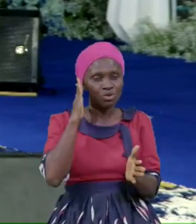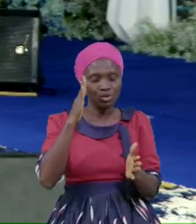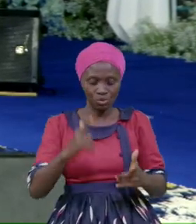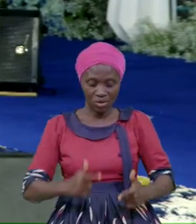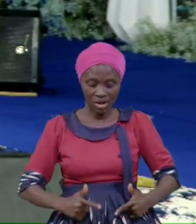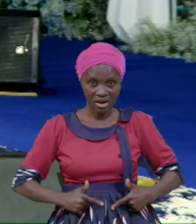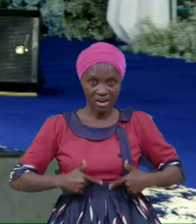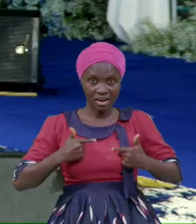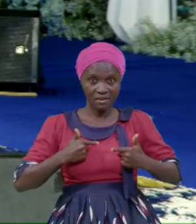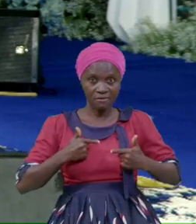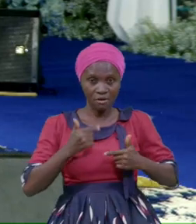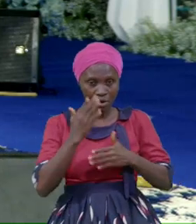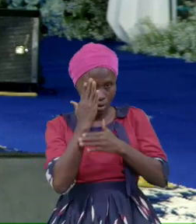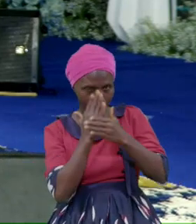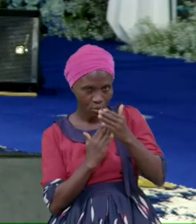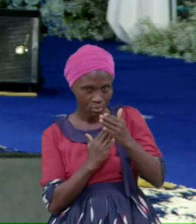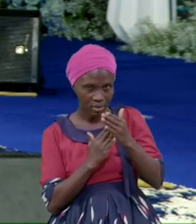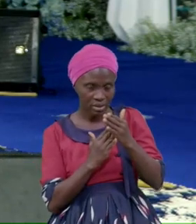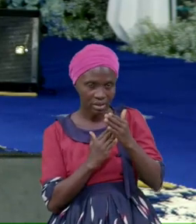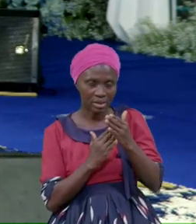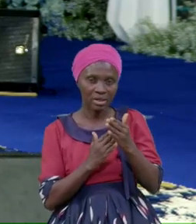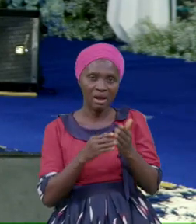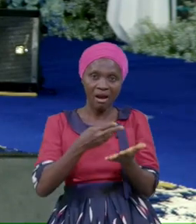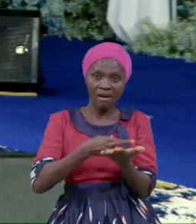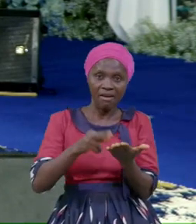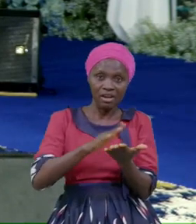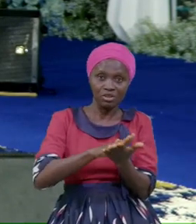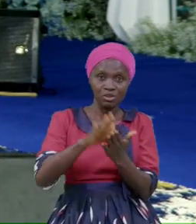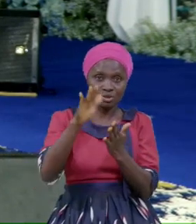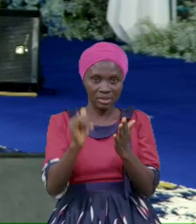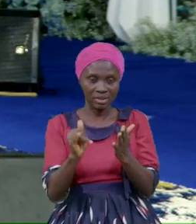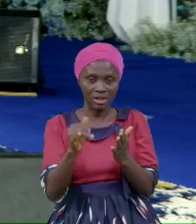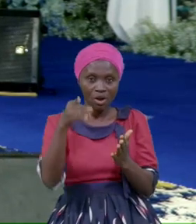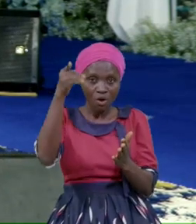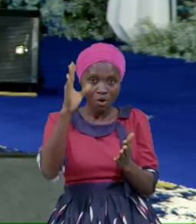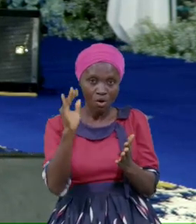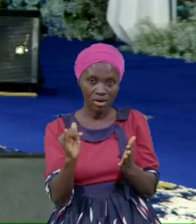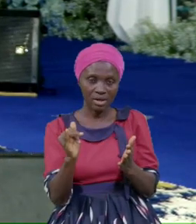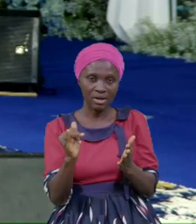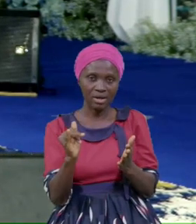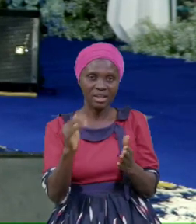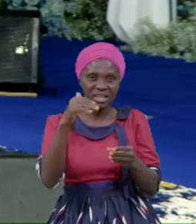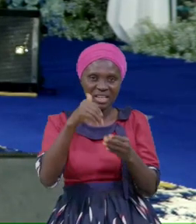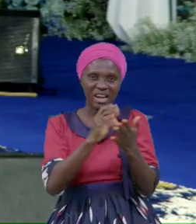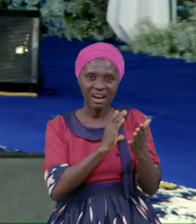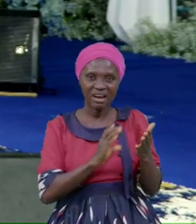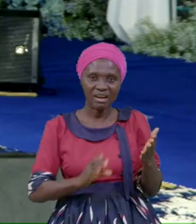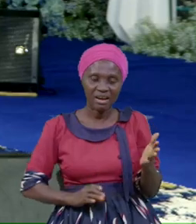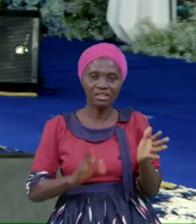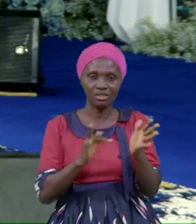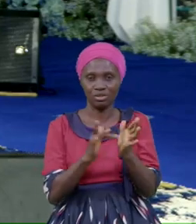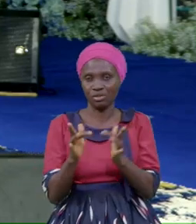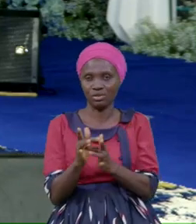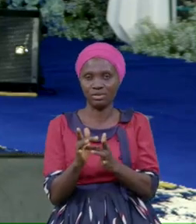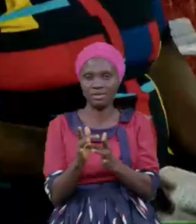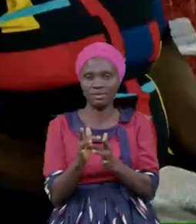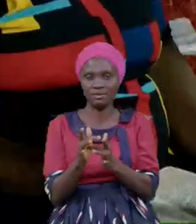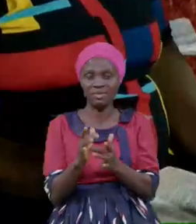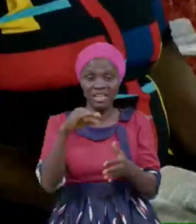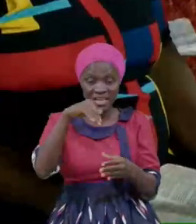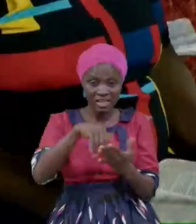godly in Christ Jesus. At the in this present